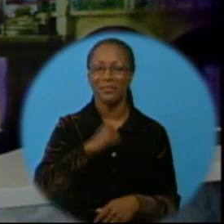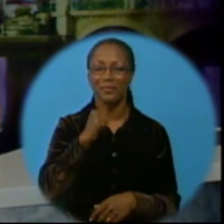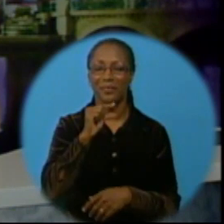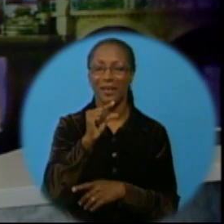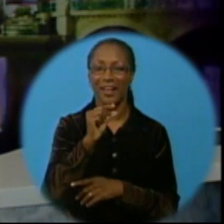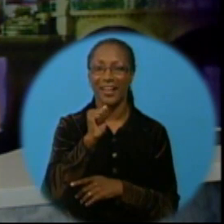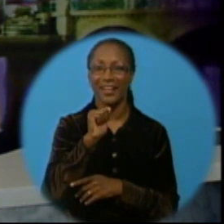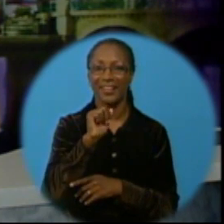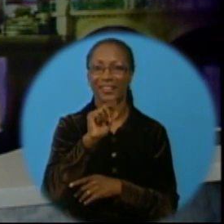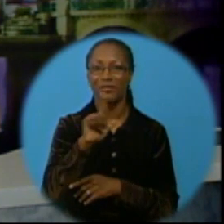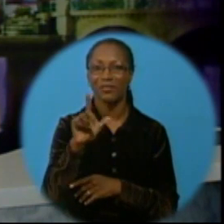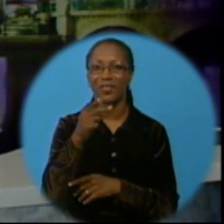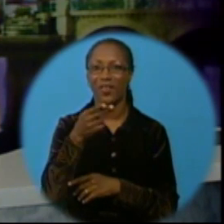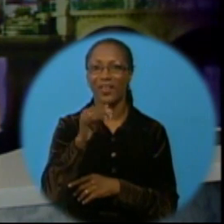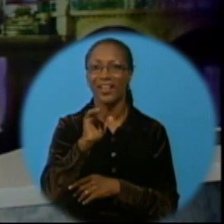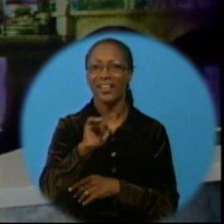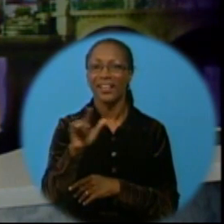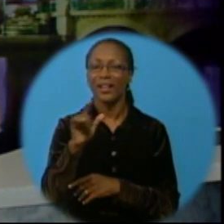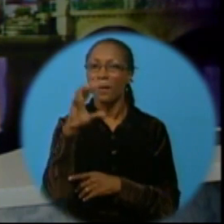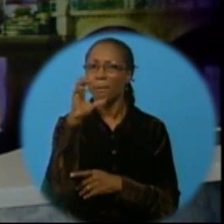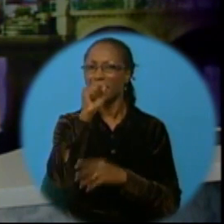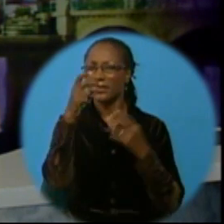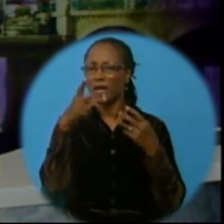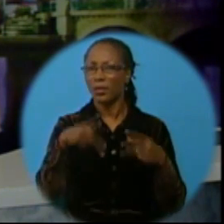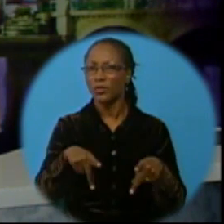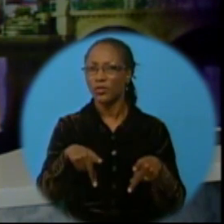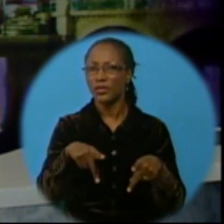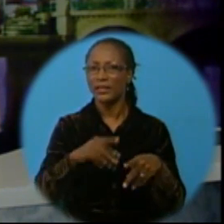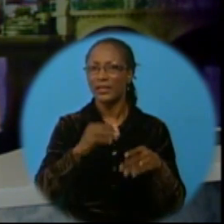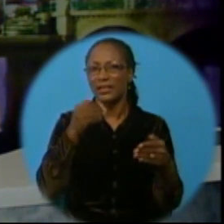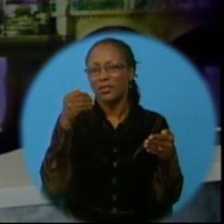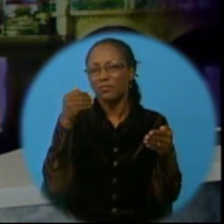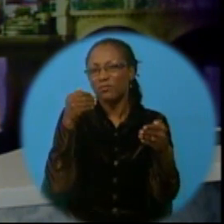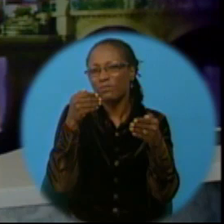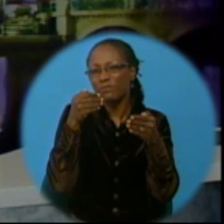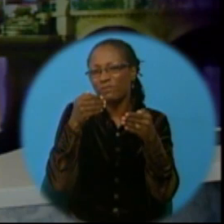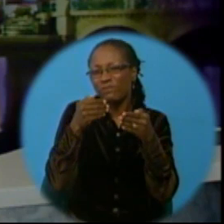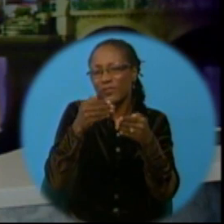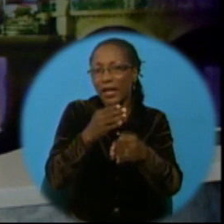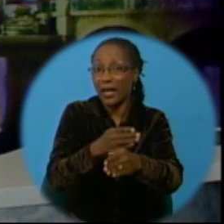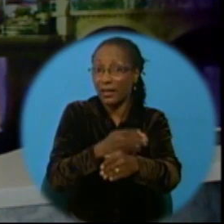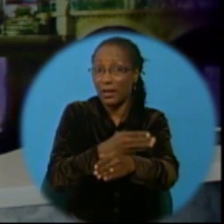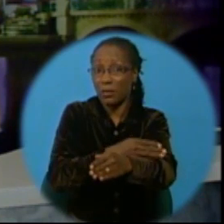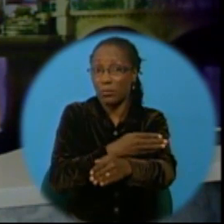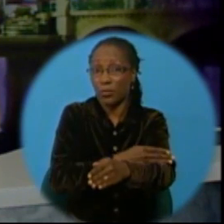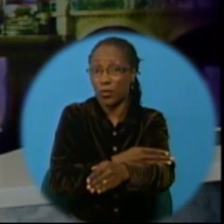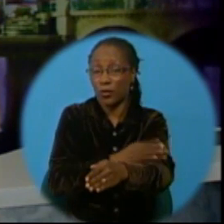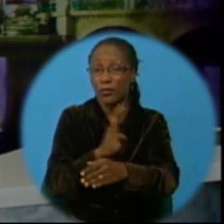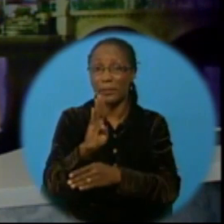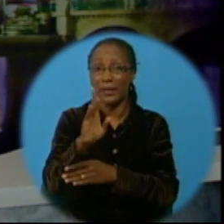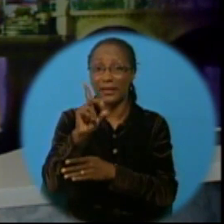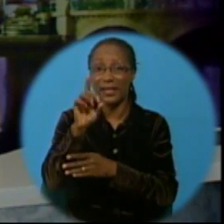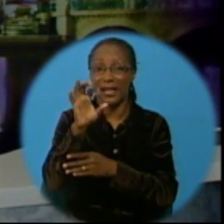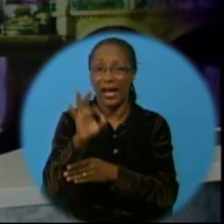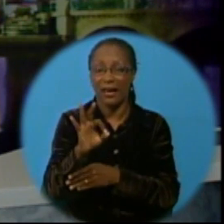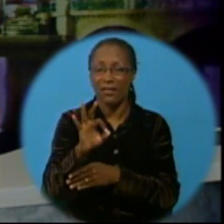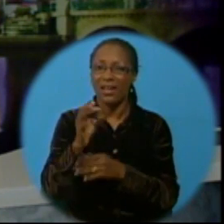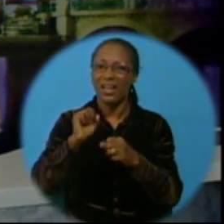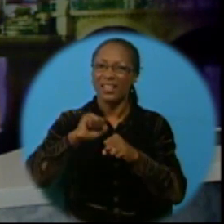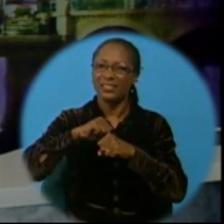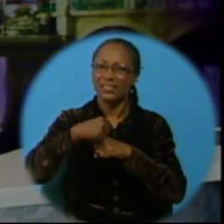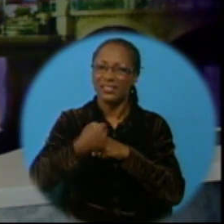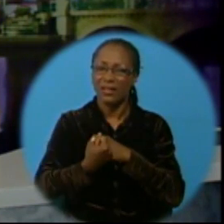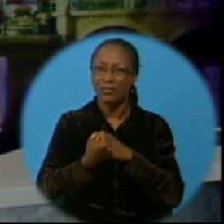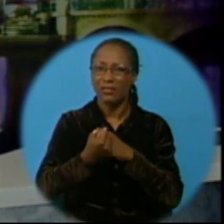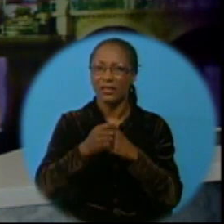Hill missed an opportunity to close some of the gap on leaders' BDF sports program when they suffered an upset last night in the Didiselle